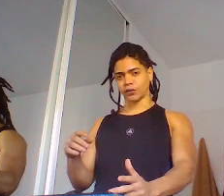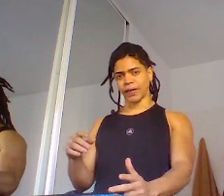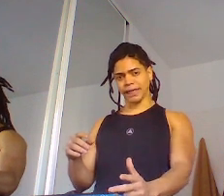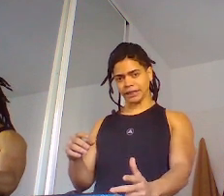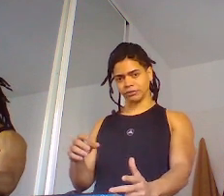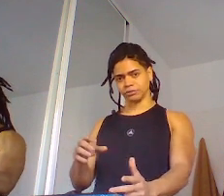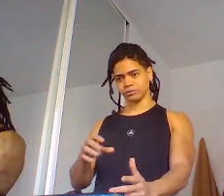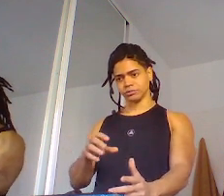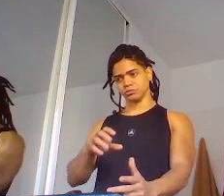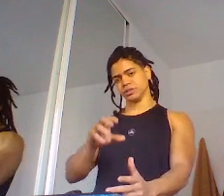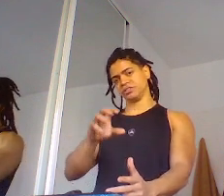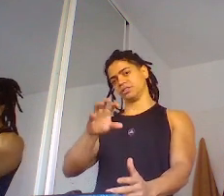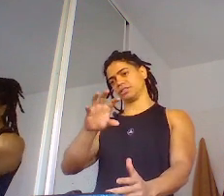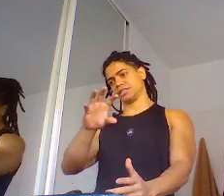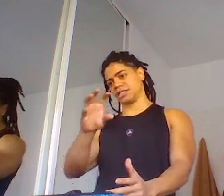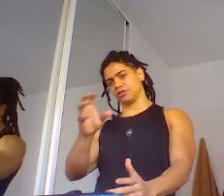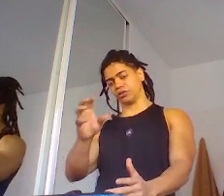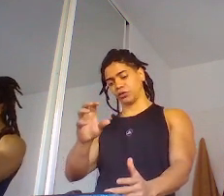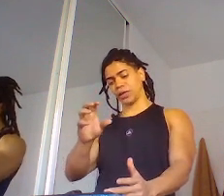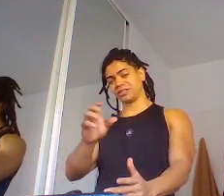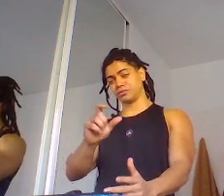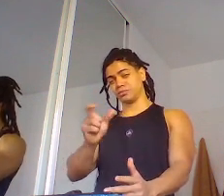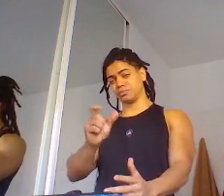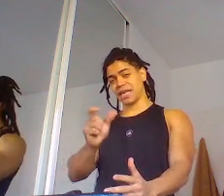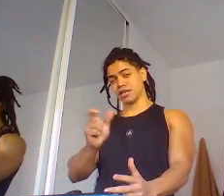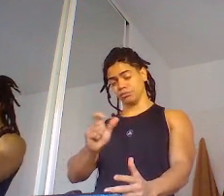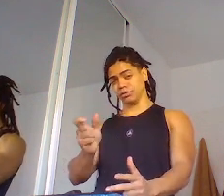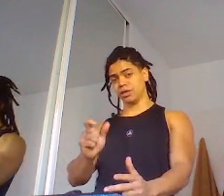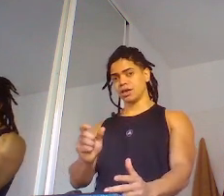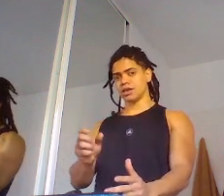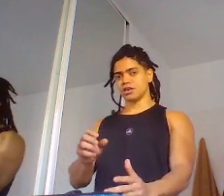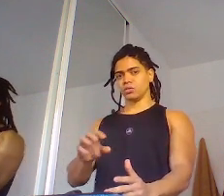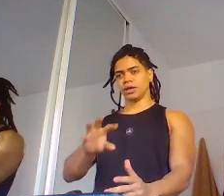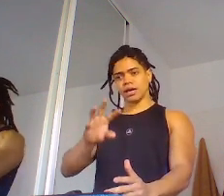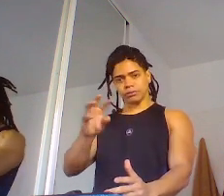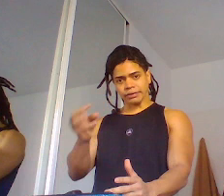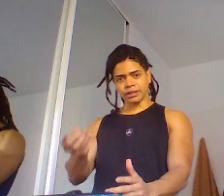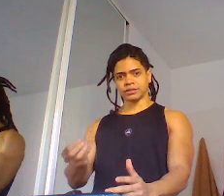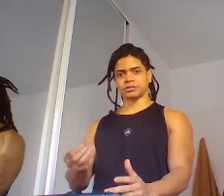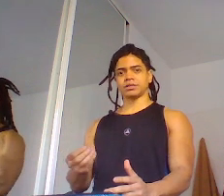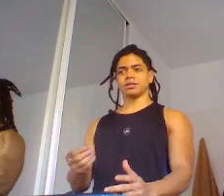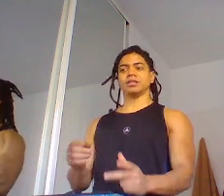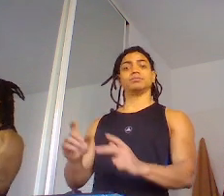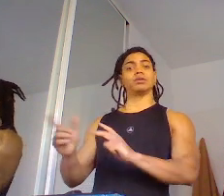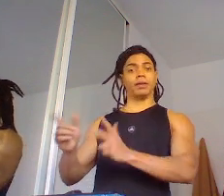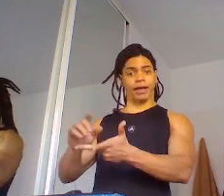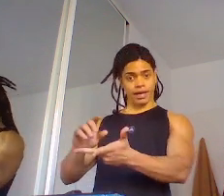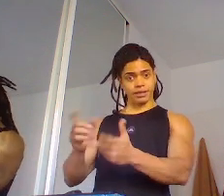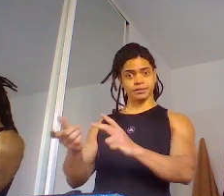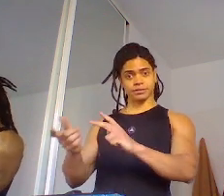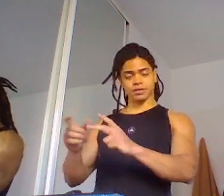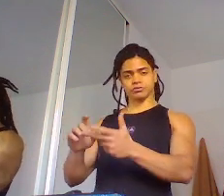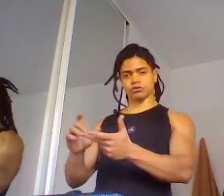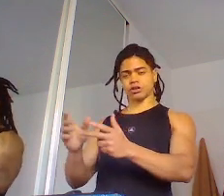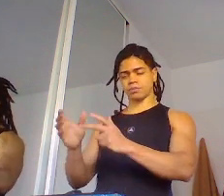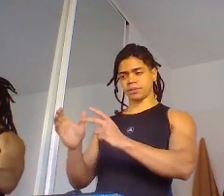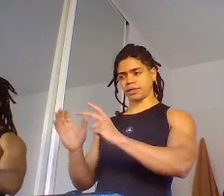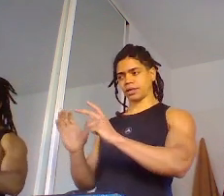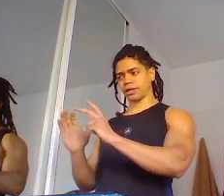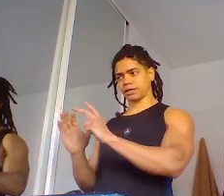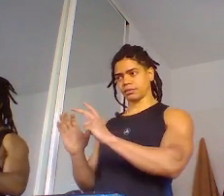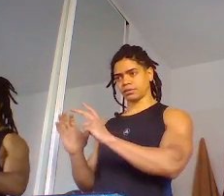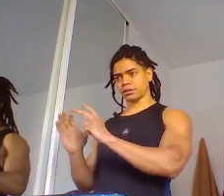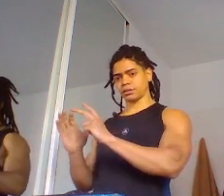Trade credits, which is trades payable, where now this, in some case, so